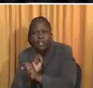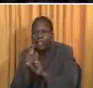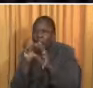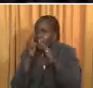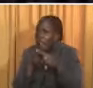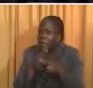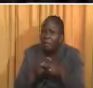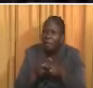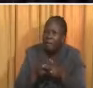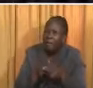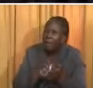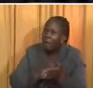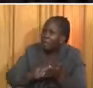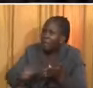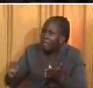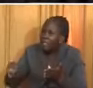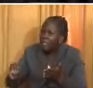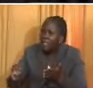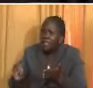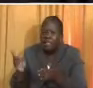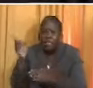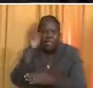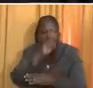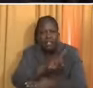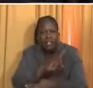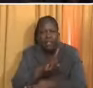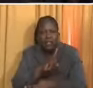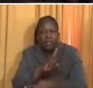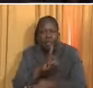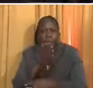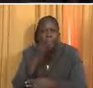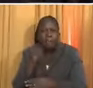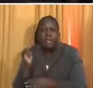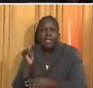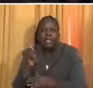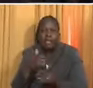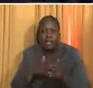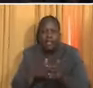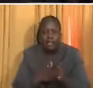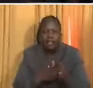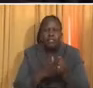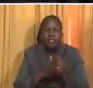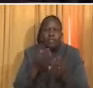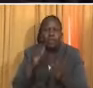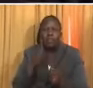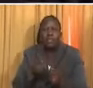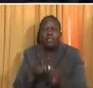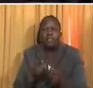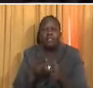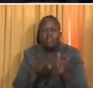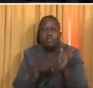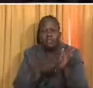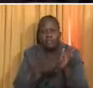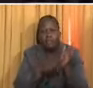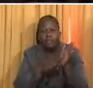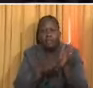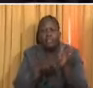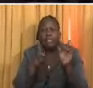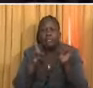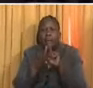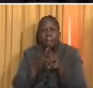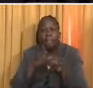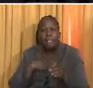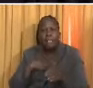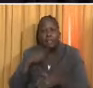apart, amputate, employed by the learned judges to describe the proposals in the bill and to suggest that